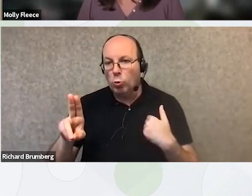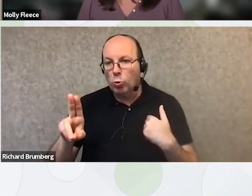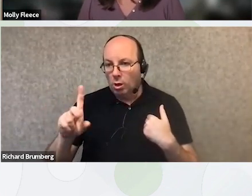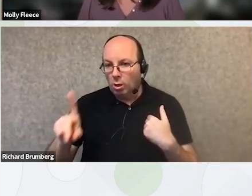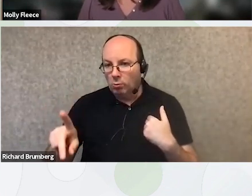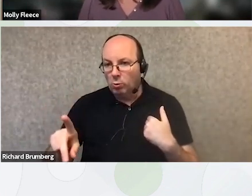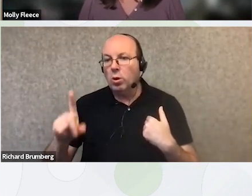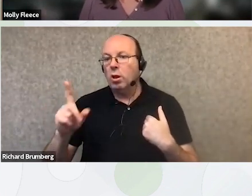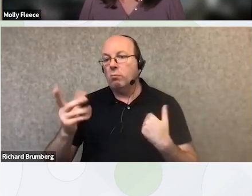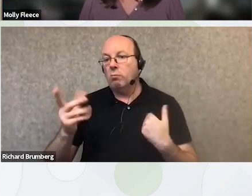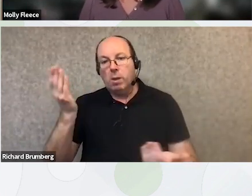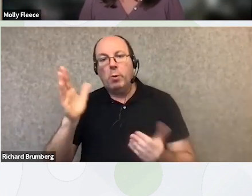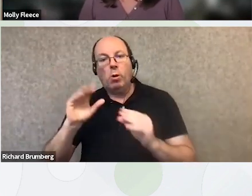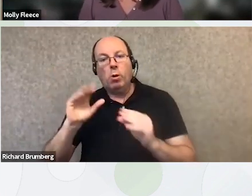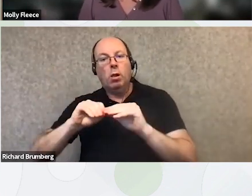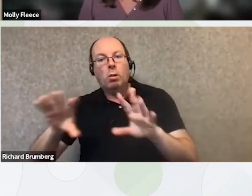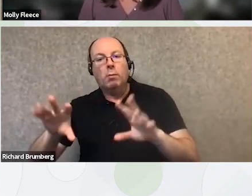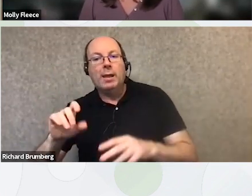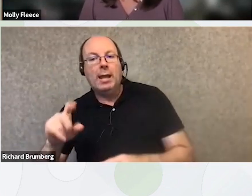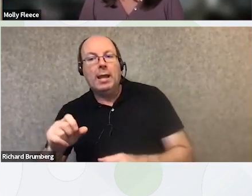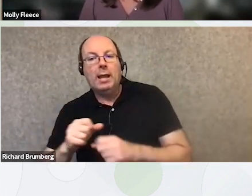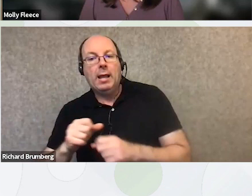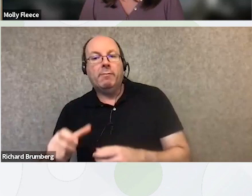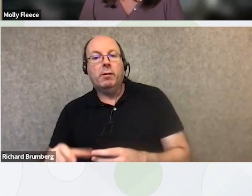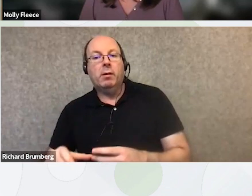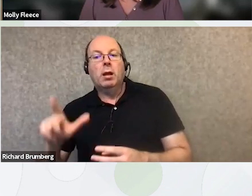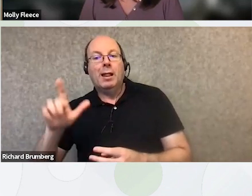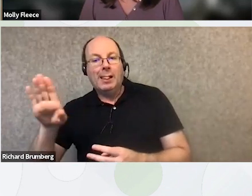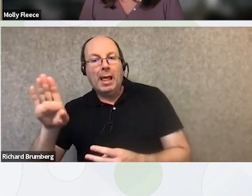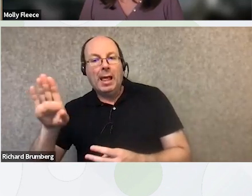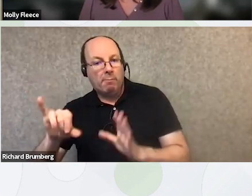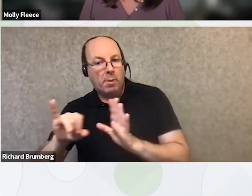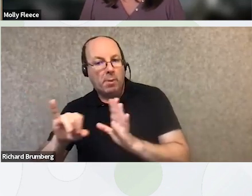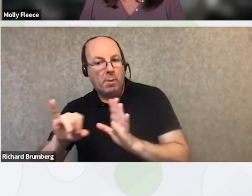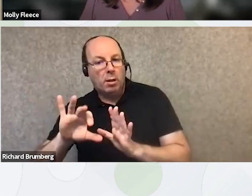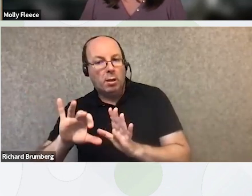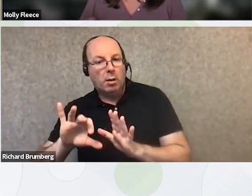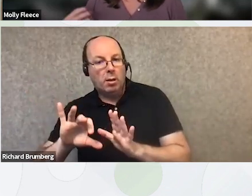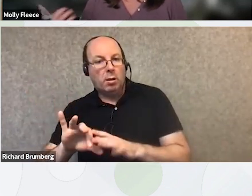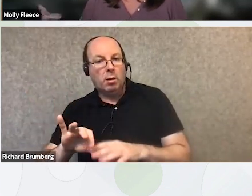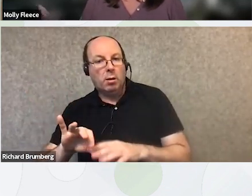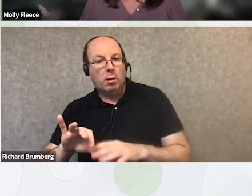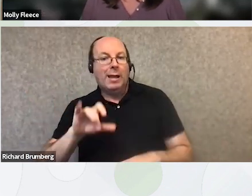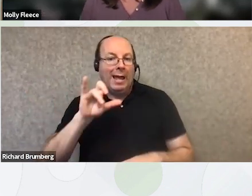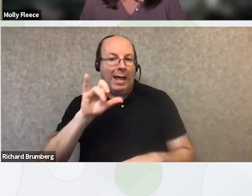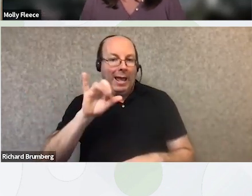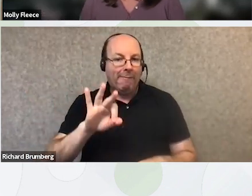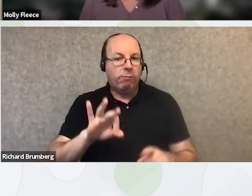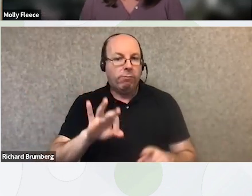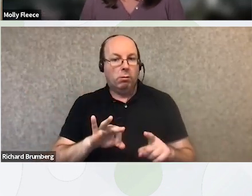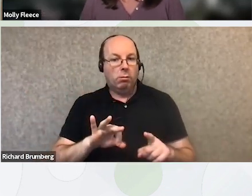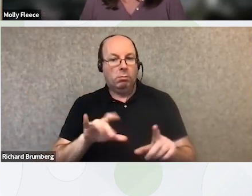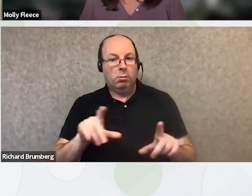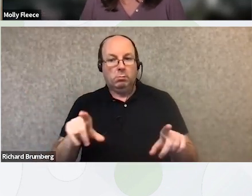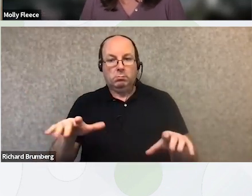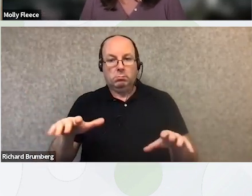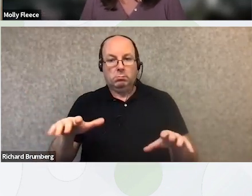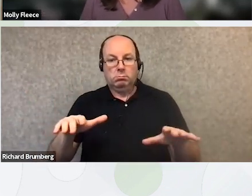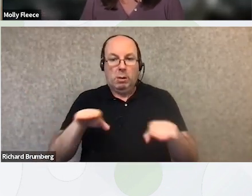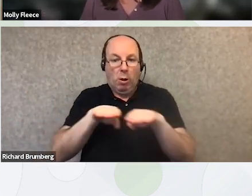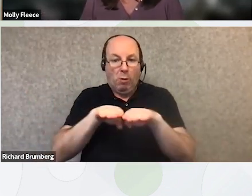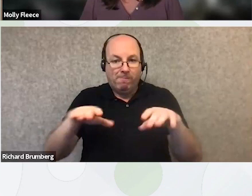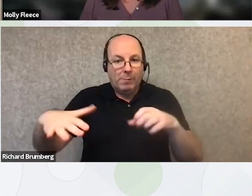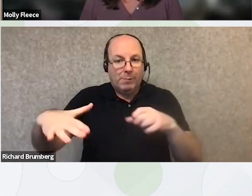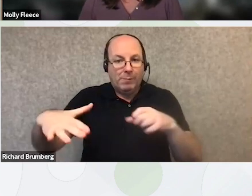we identify 2 cases of lab-confirmed influenza within 72 hours of each other on the same unit, outbreak